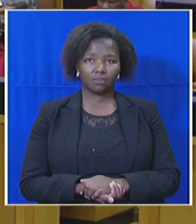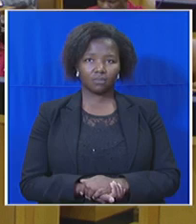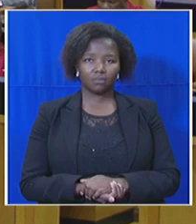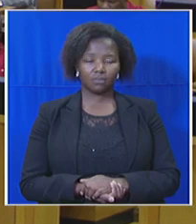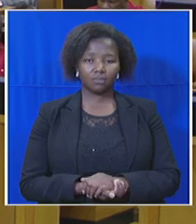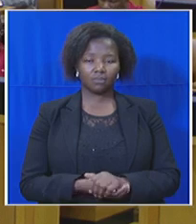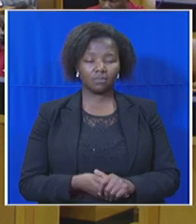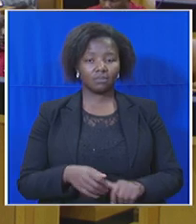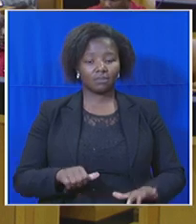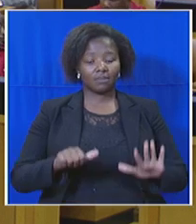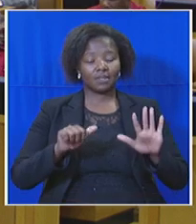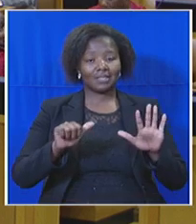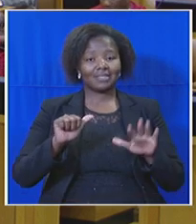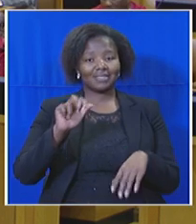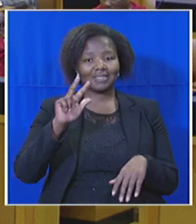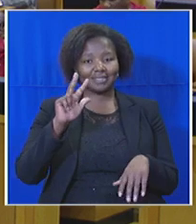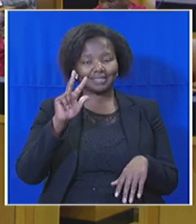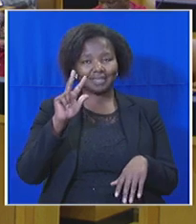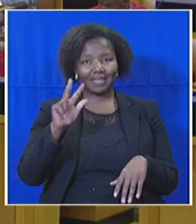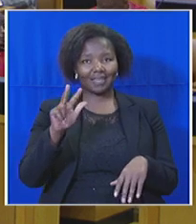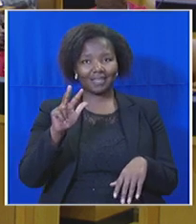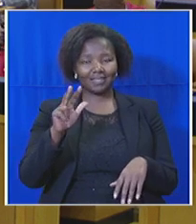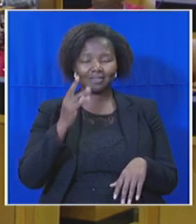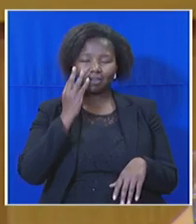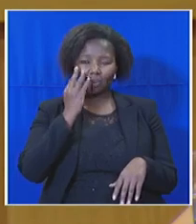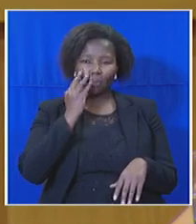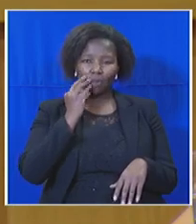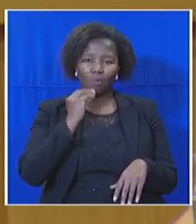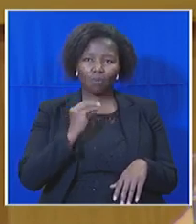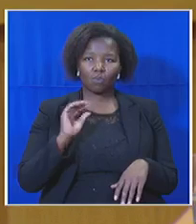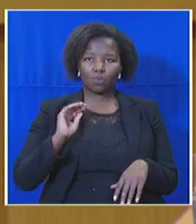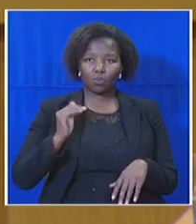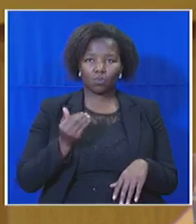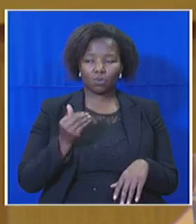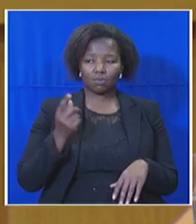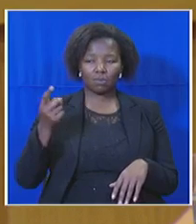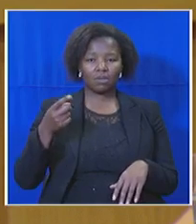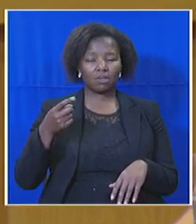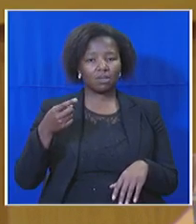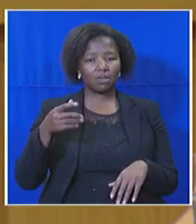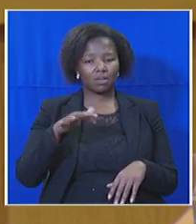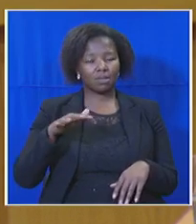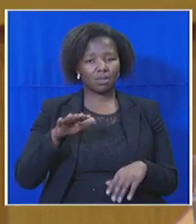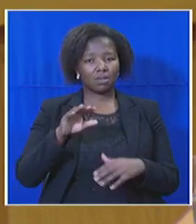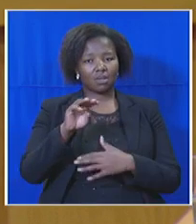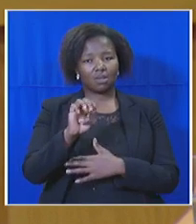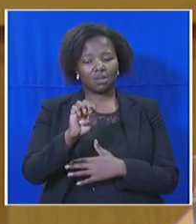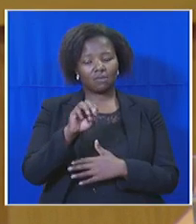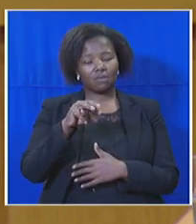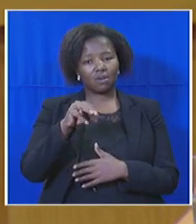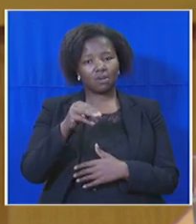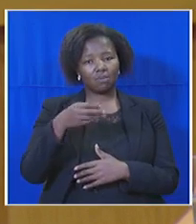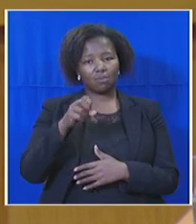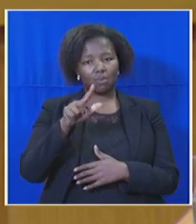68 frail, bedridden, and elderly people at the Loskop Old Age Home in Ephraim Makhali will be put on the